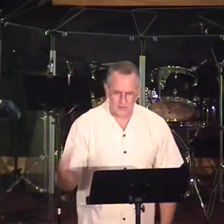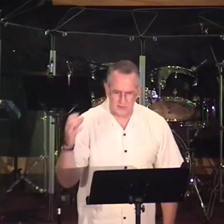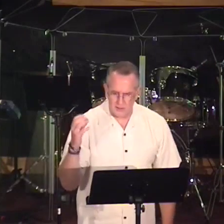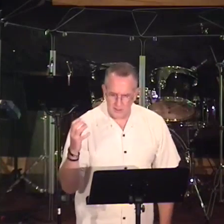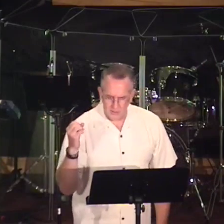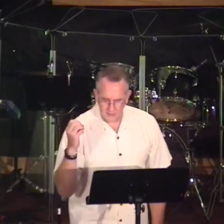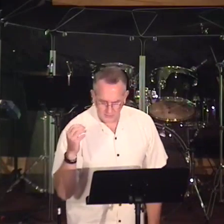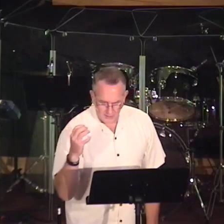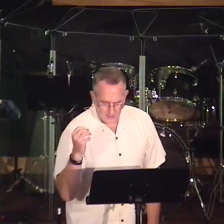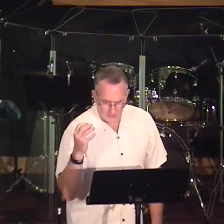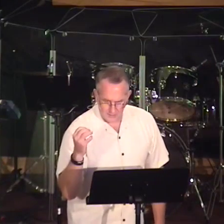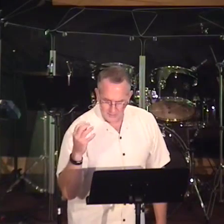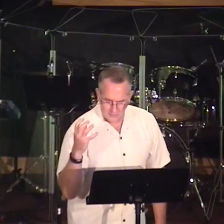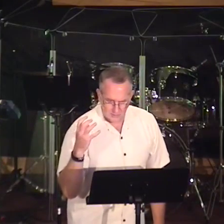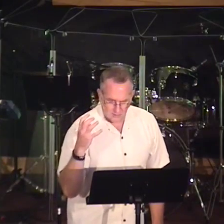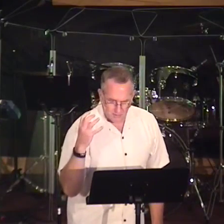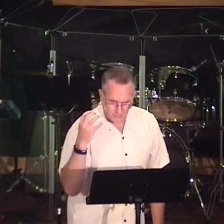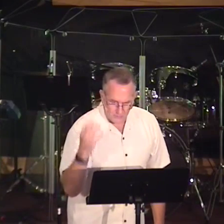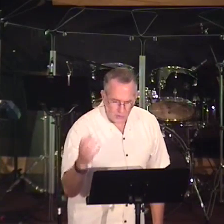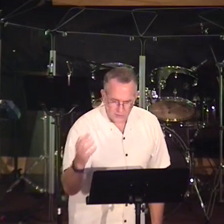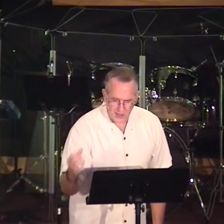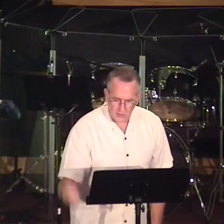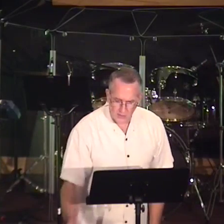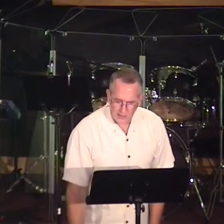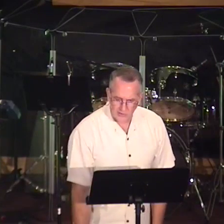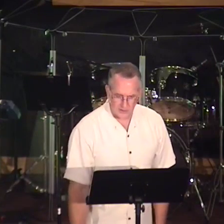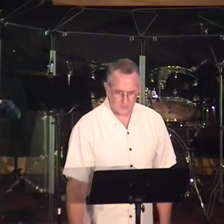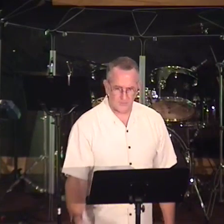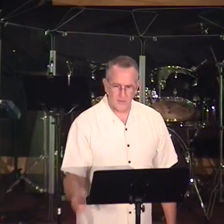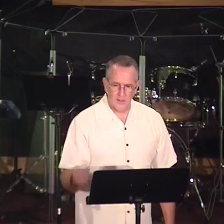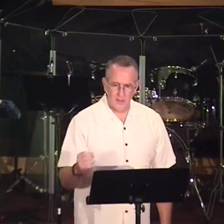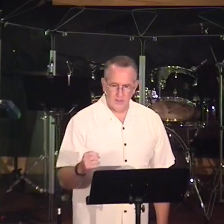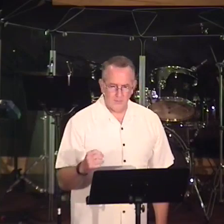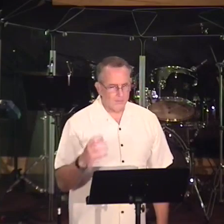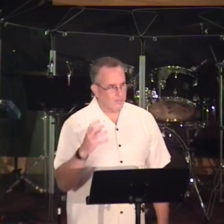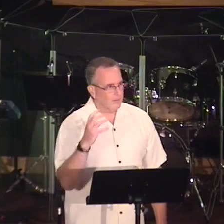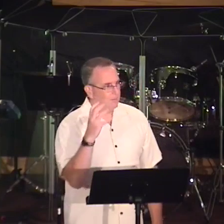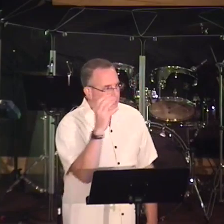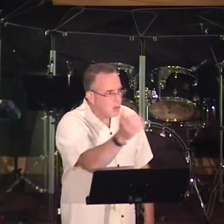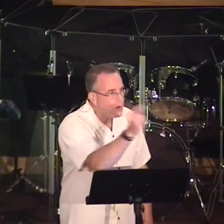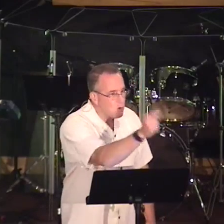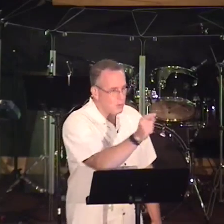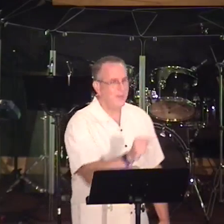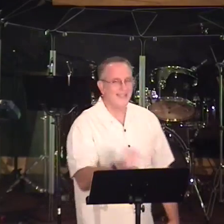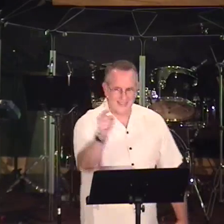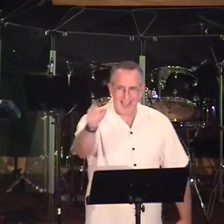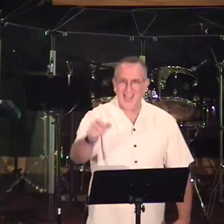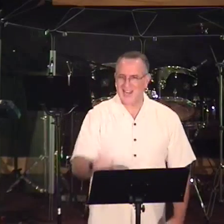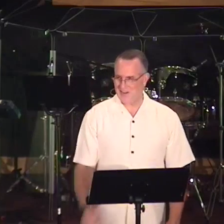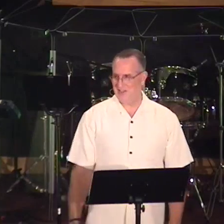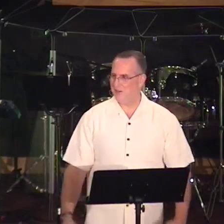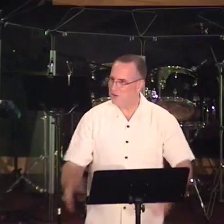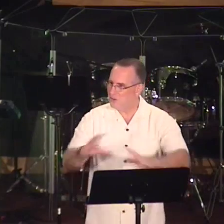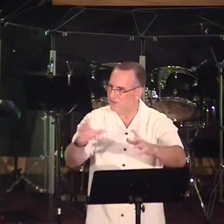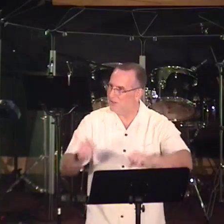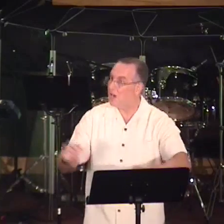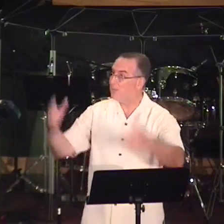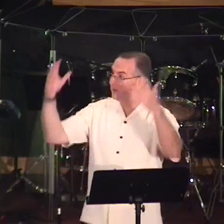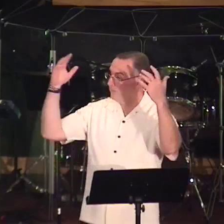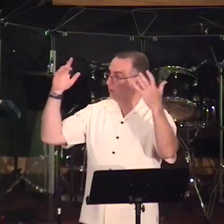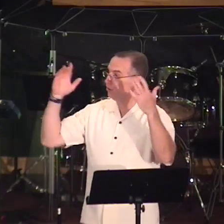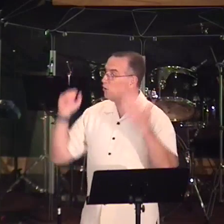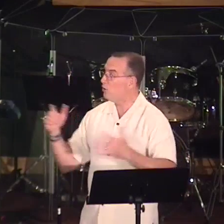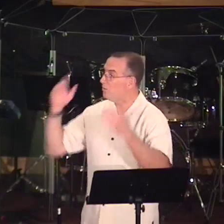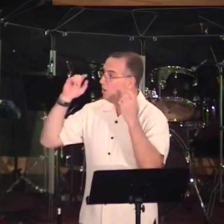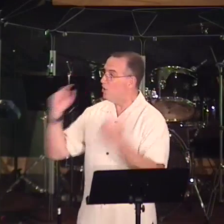from this perverse generation. You be saved. That you isn't there,